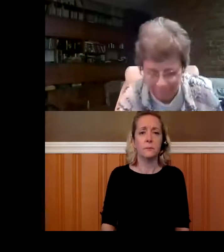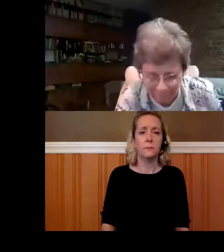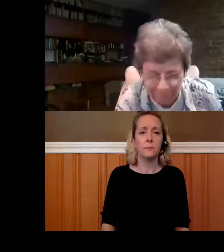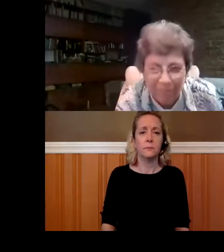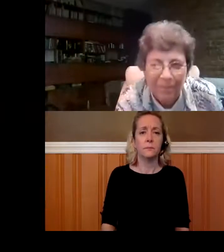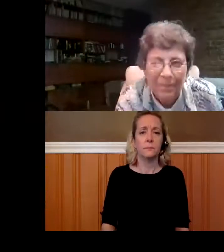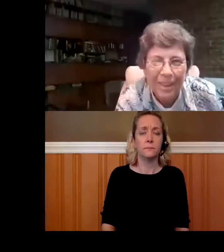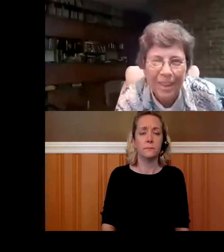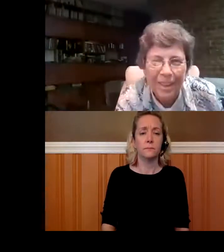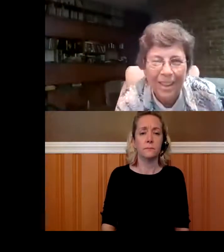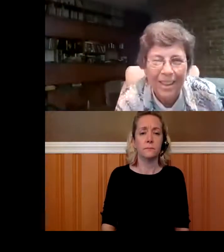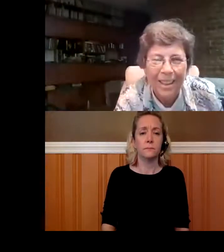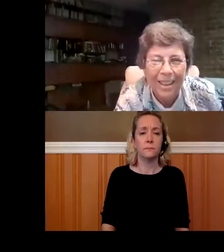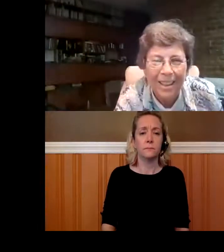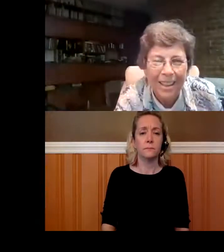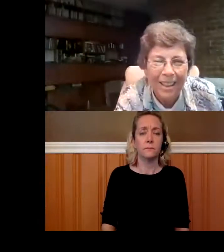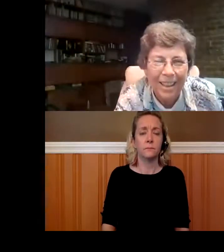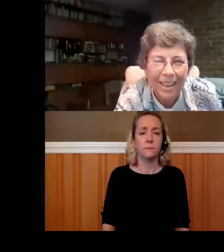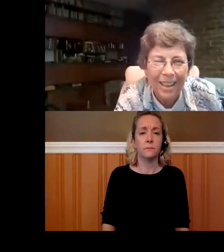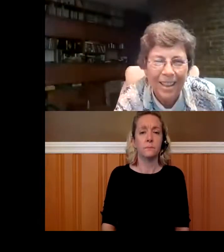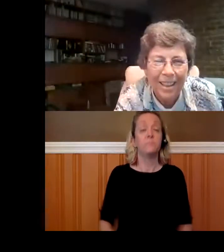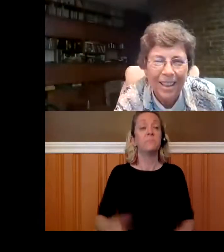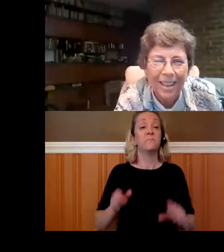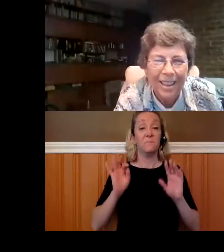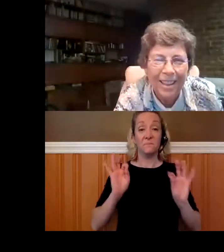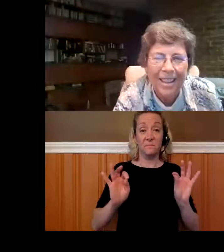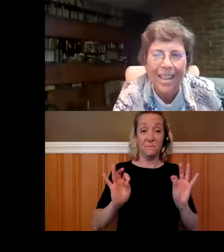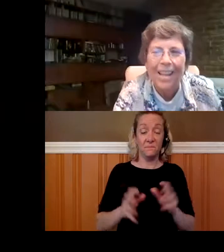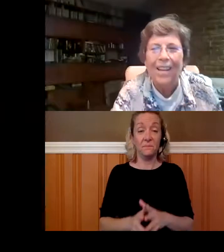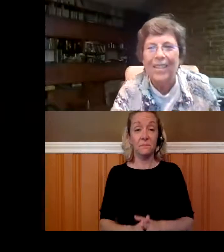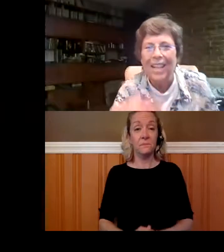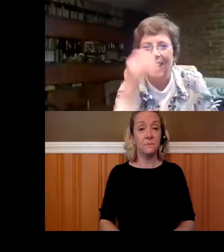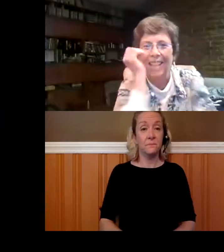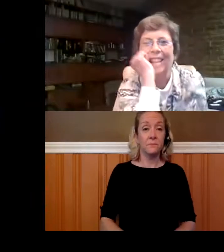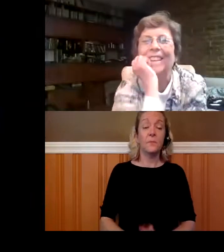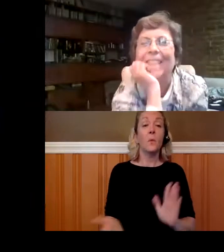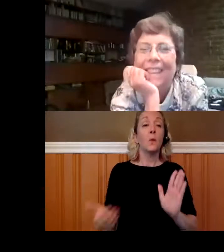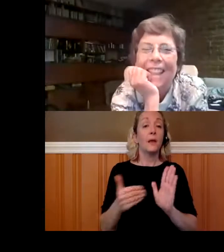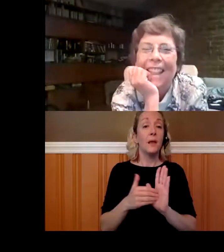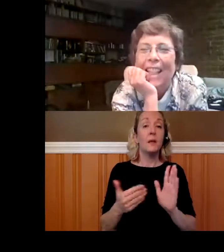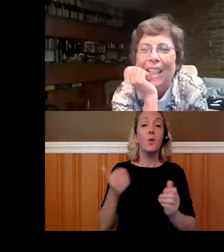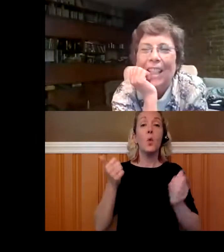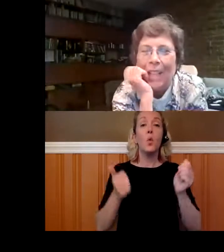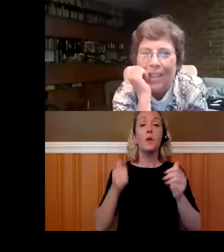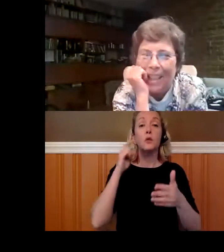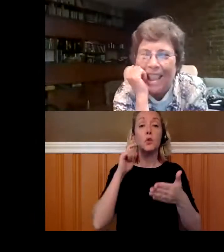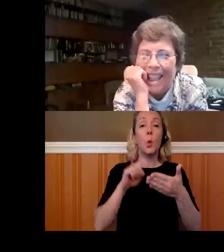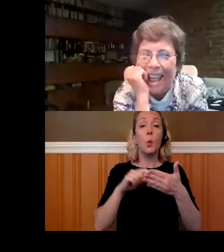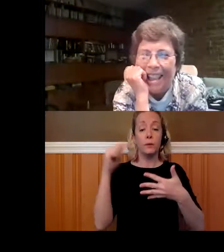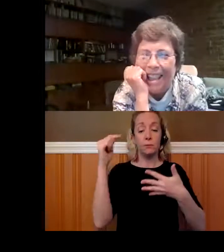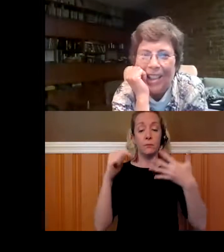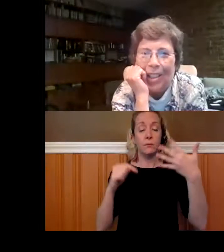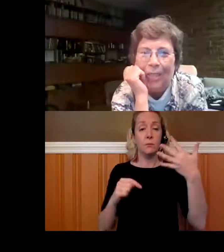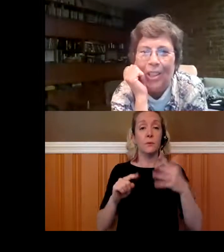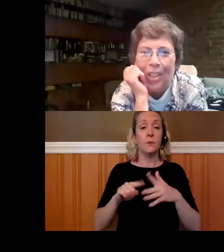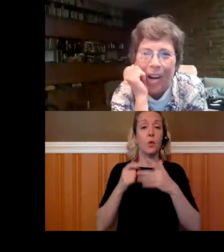John became complete. All right. Let's go down our list again, starting with John.